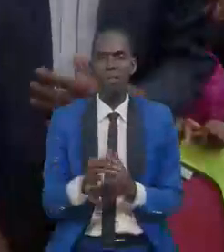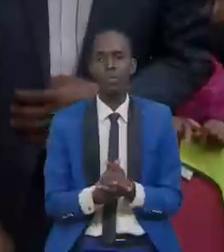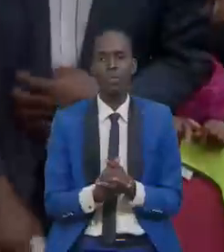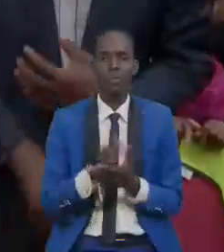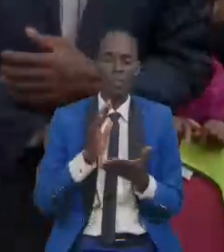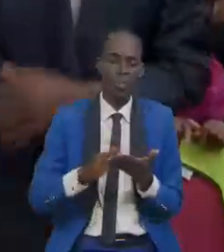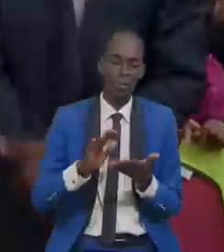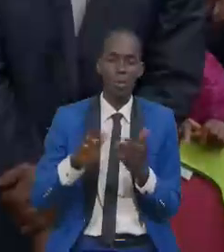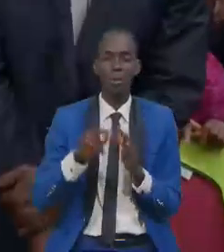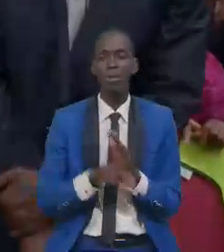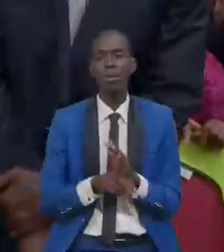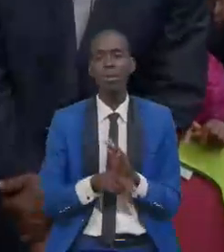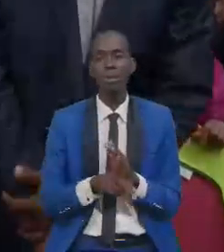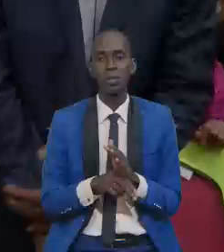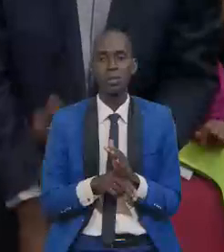Forgiveness,